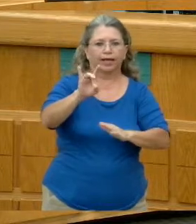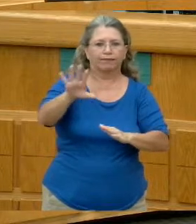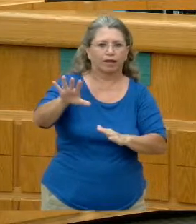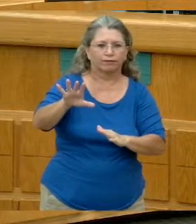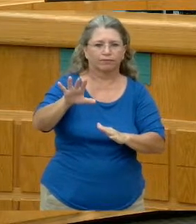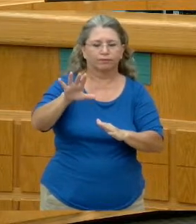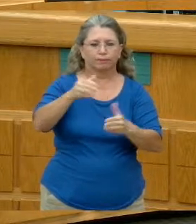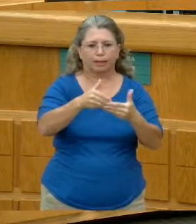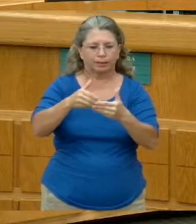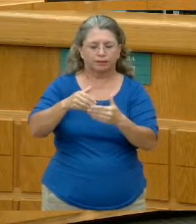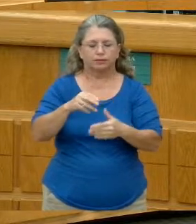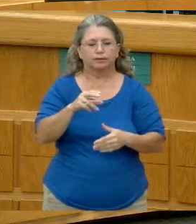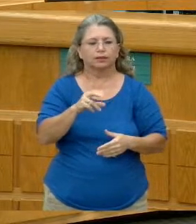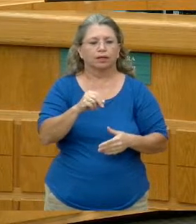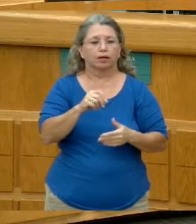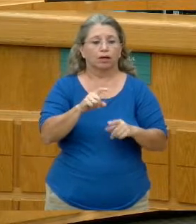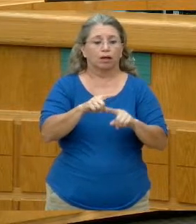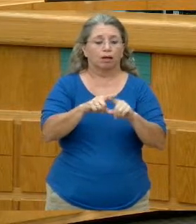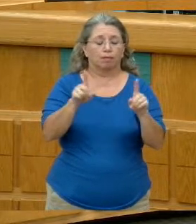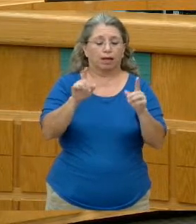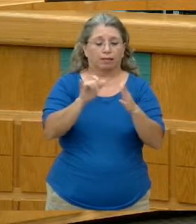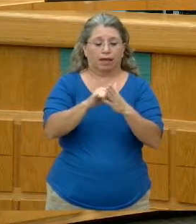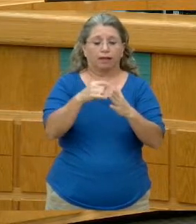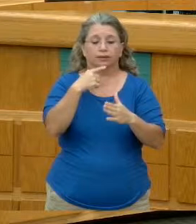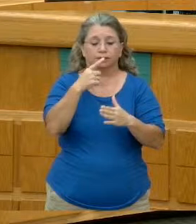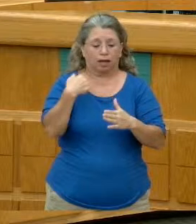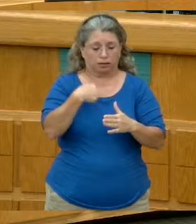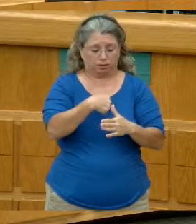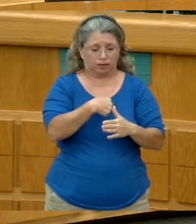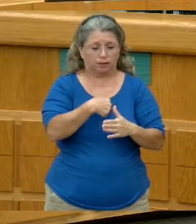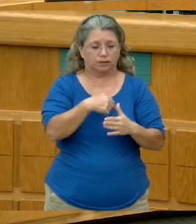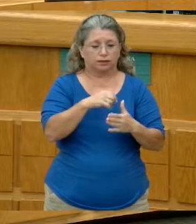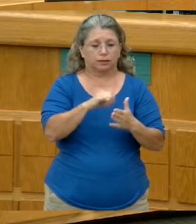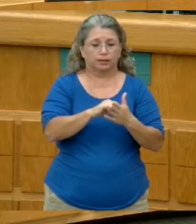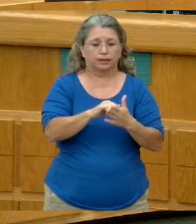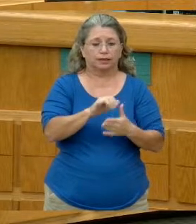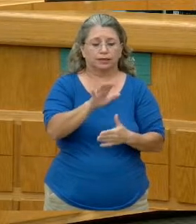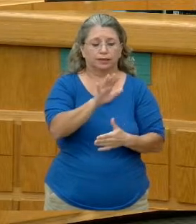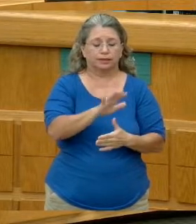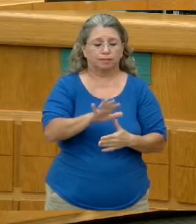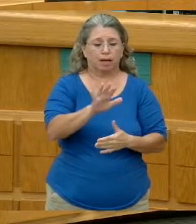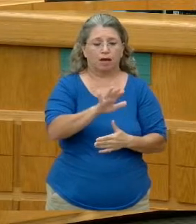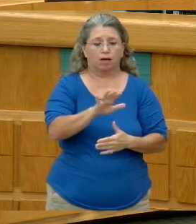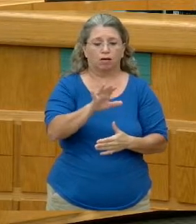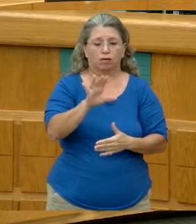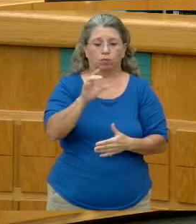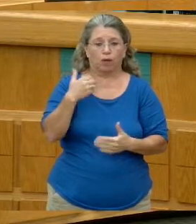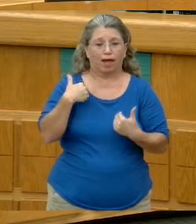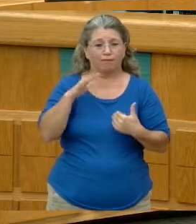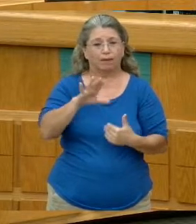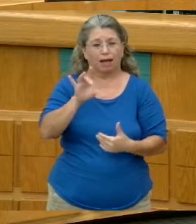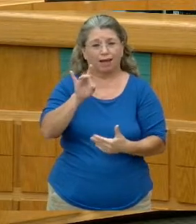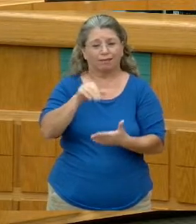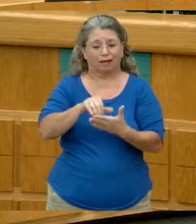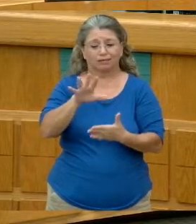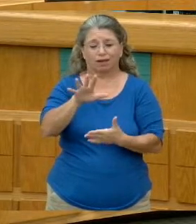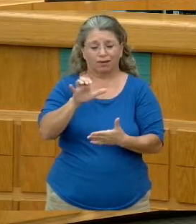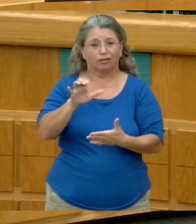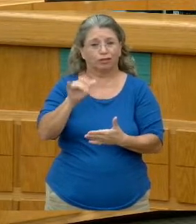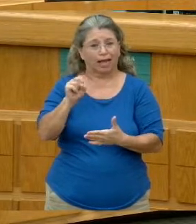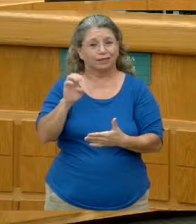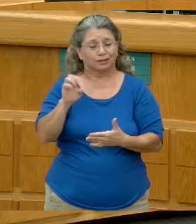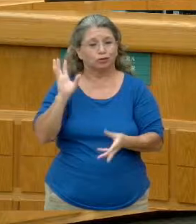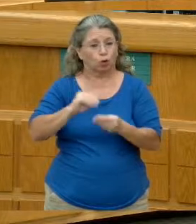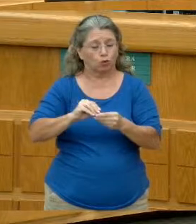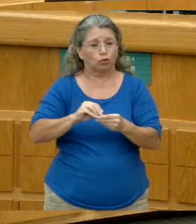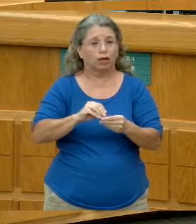does tell us something. It tells us that this is about 1% of our 8,500 cases. It also tells us